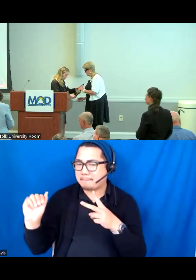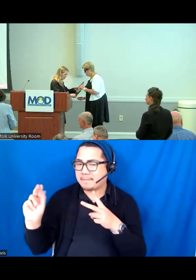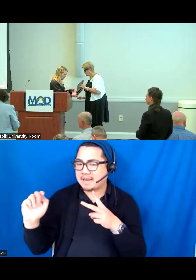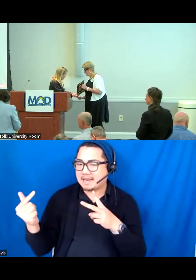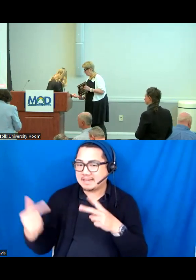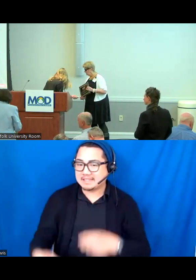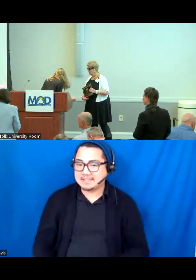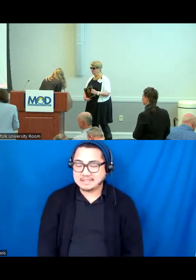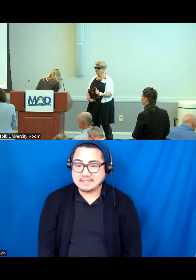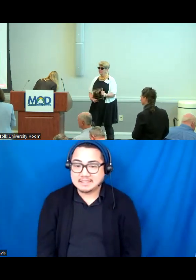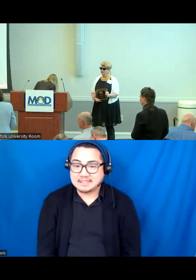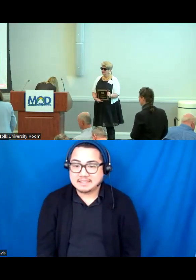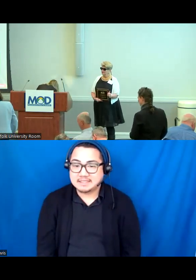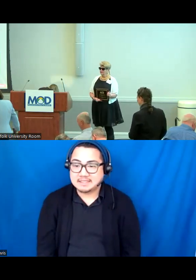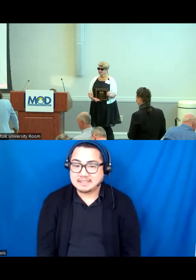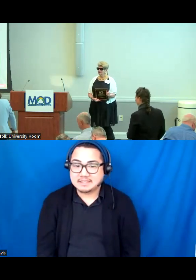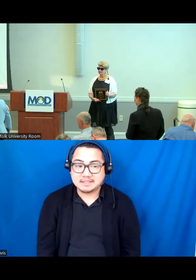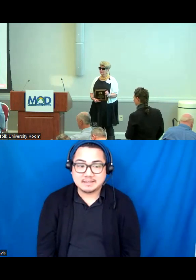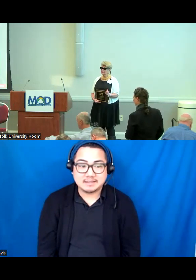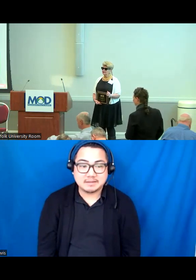They only have one.